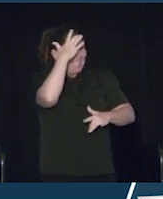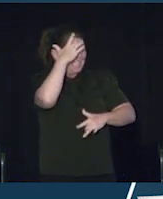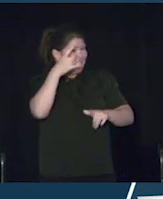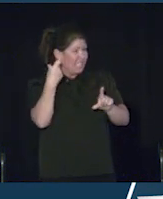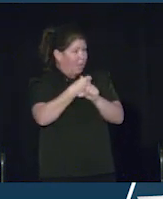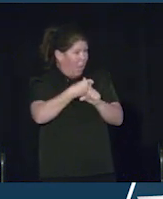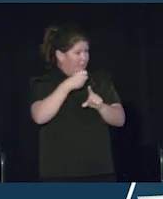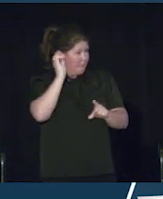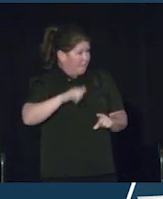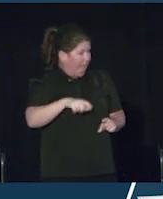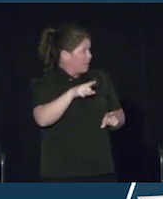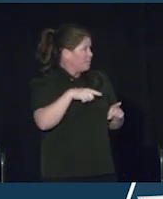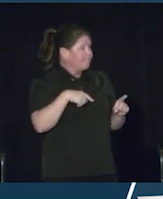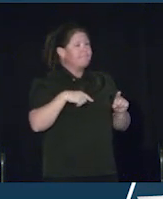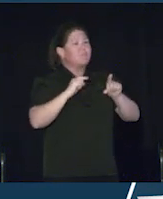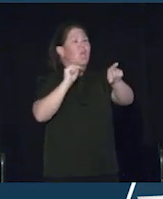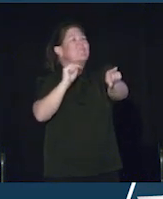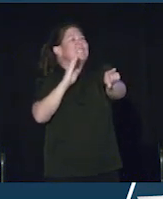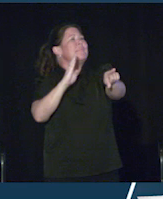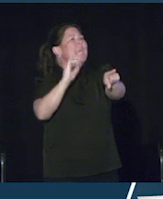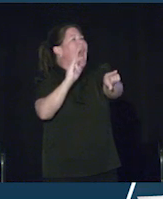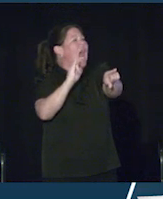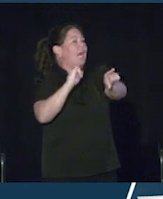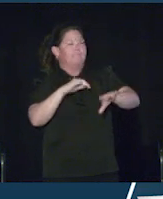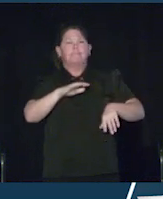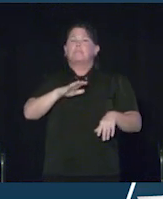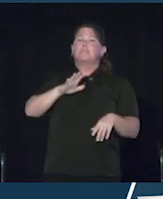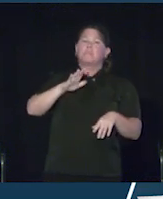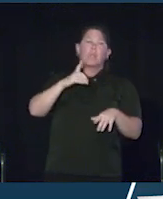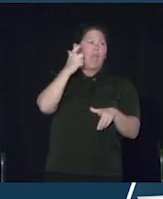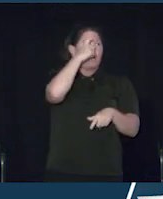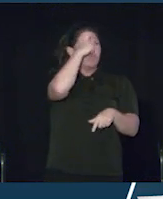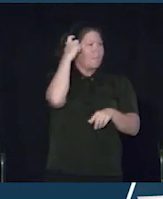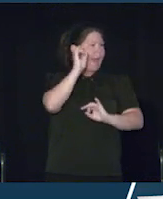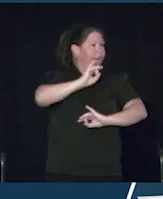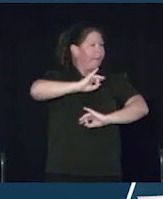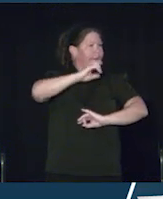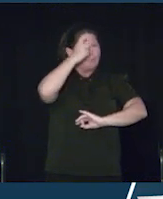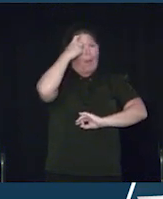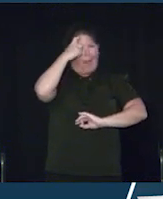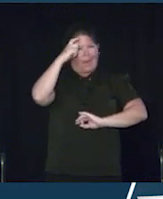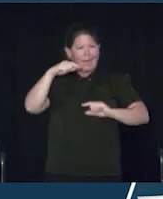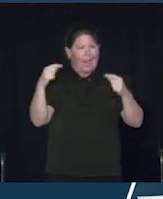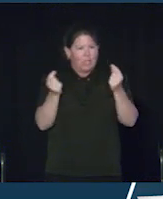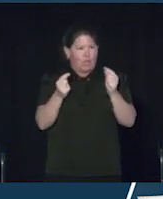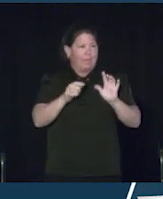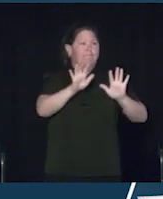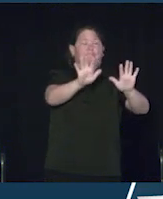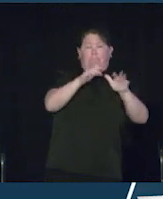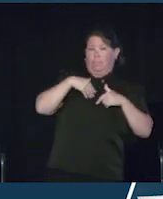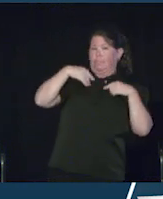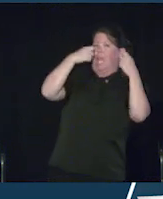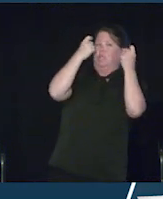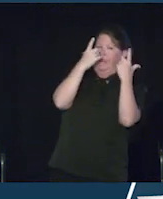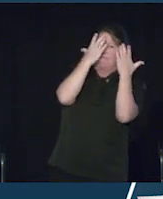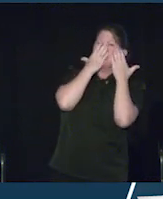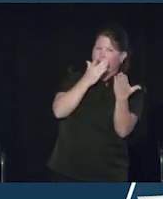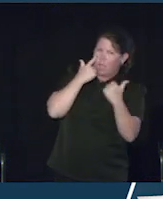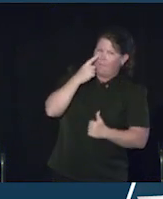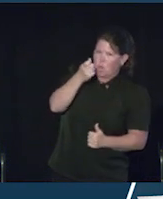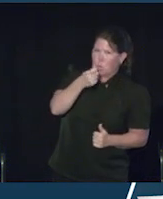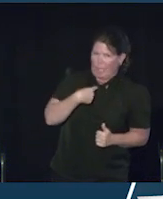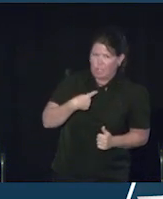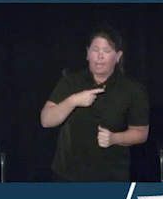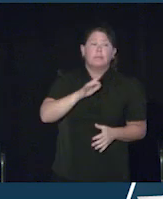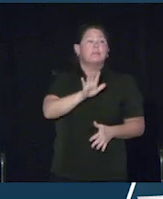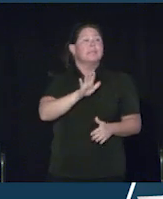that's a good question that you're asking, and even though our agency, and thank you, even though the agency